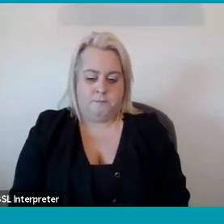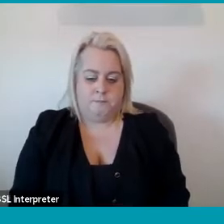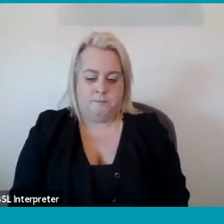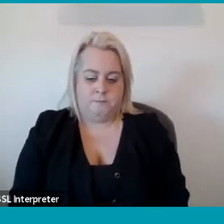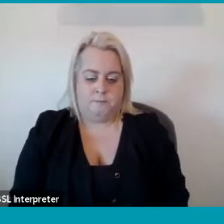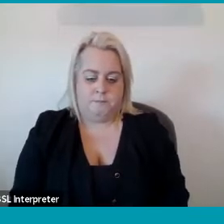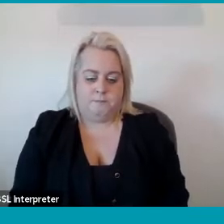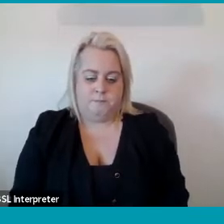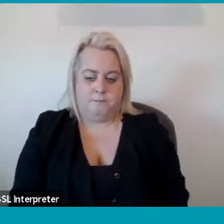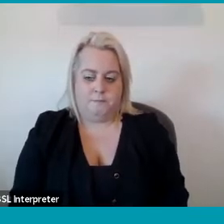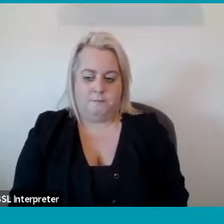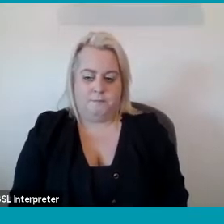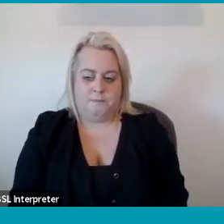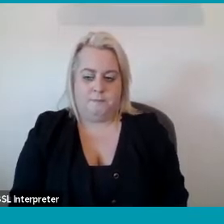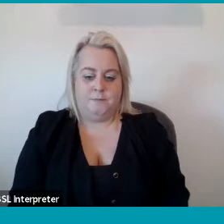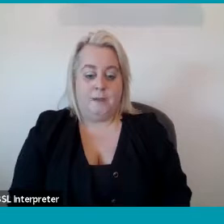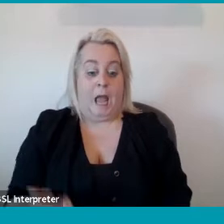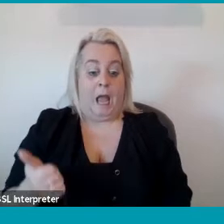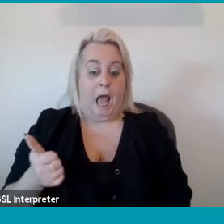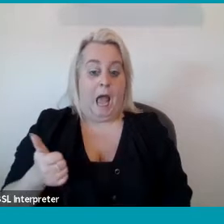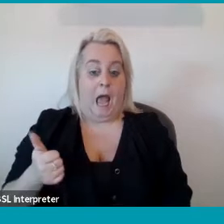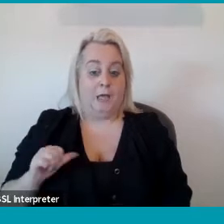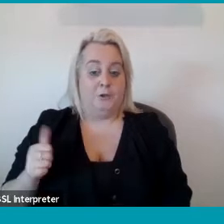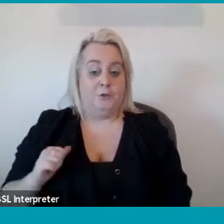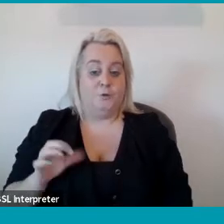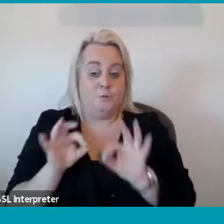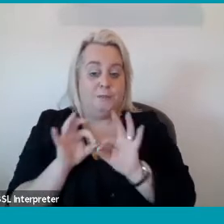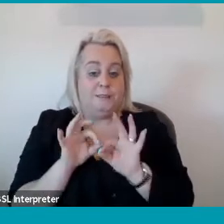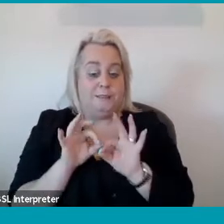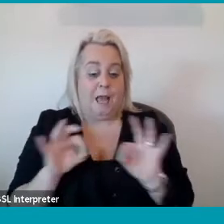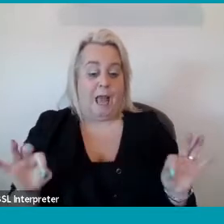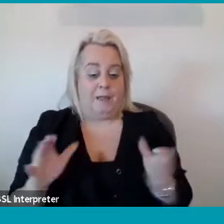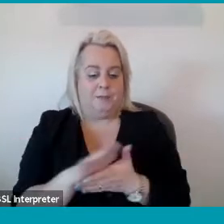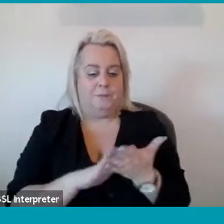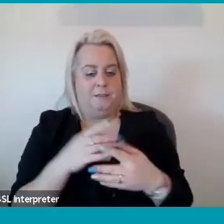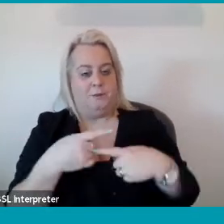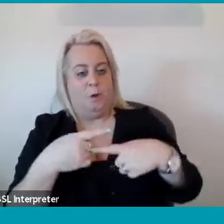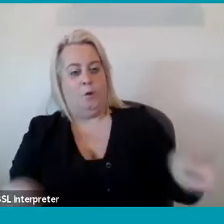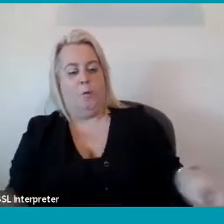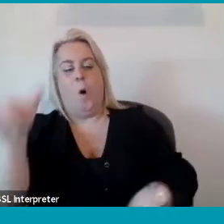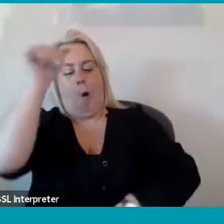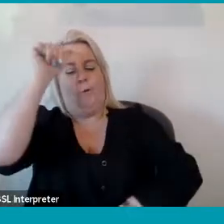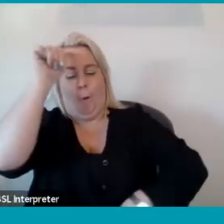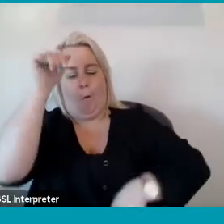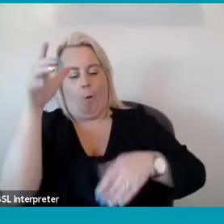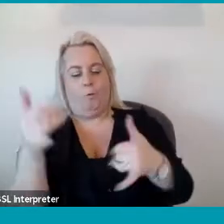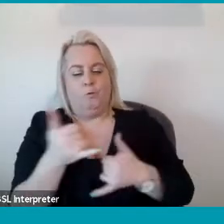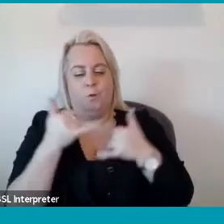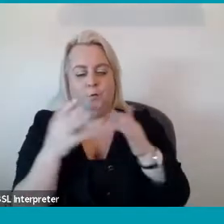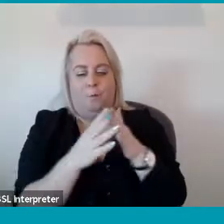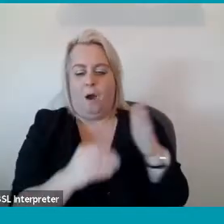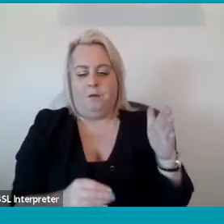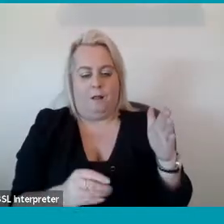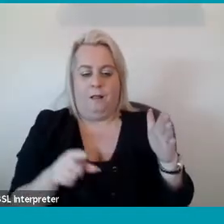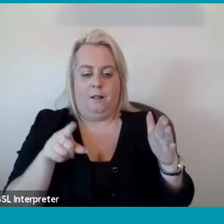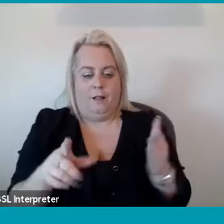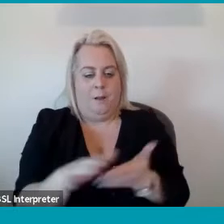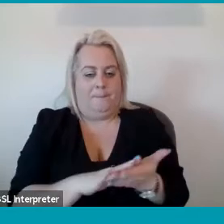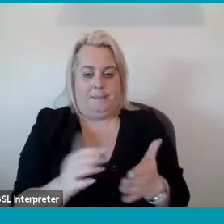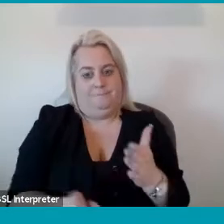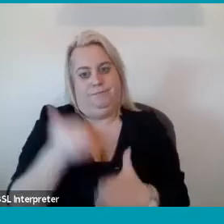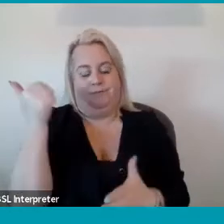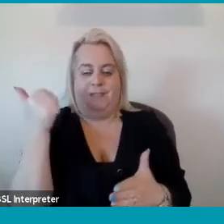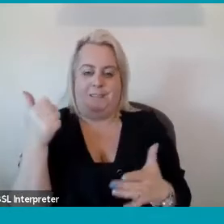Well, I'm going to assume that the silence means that it is something that you're familiar with, in which case that's absolutely great.